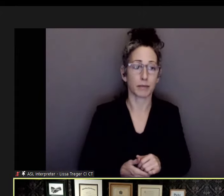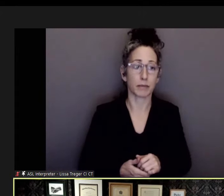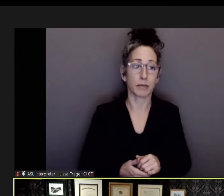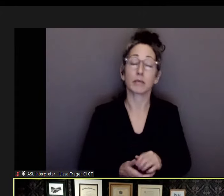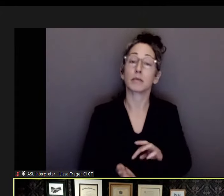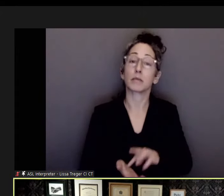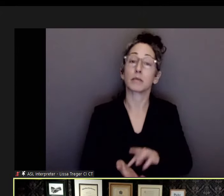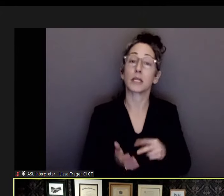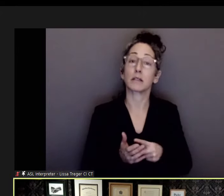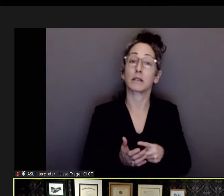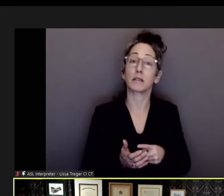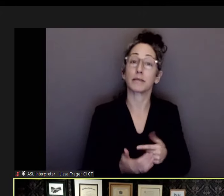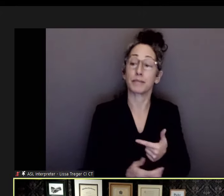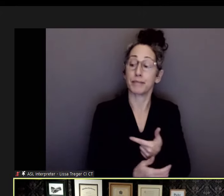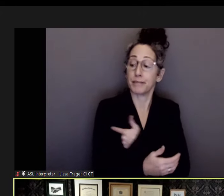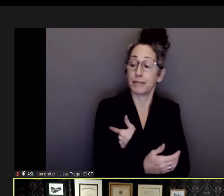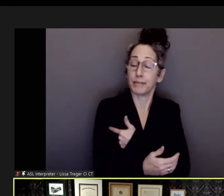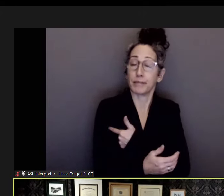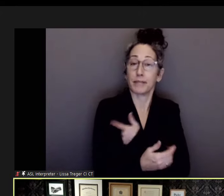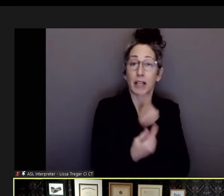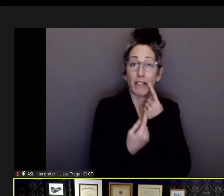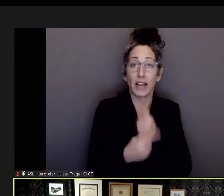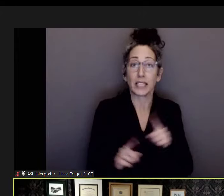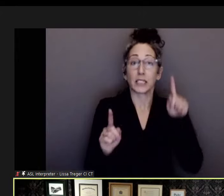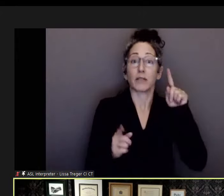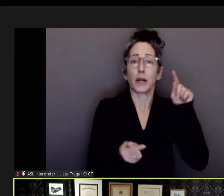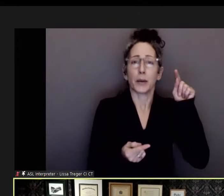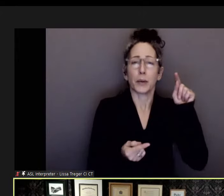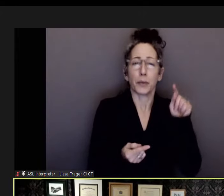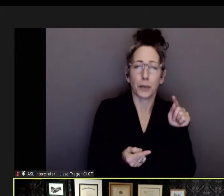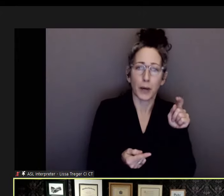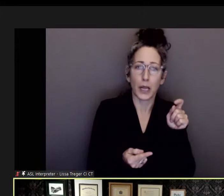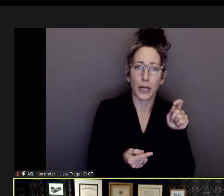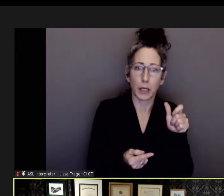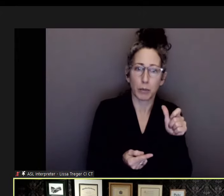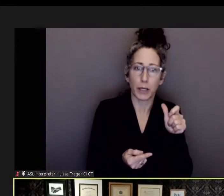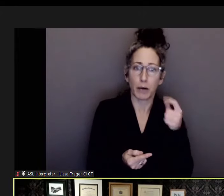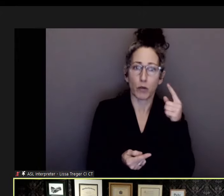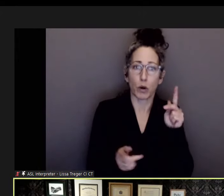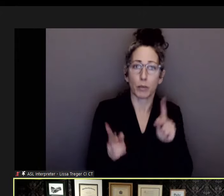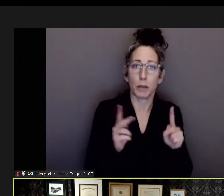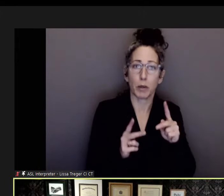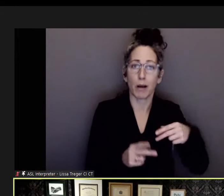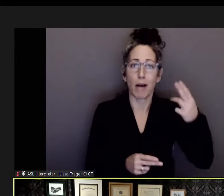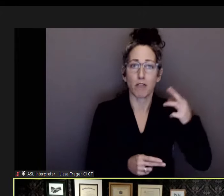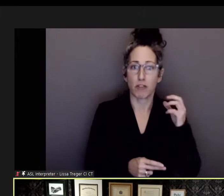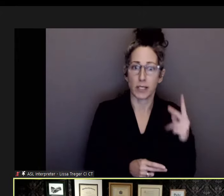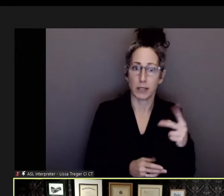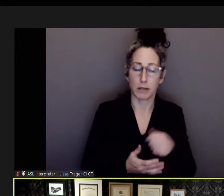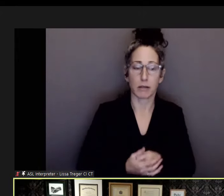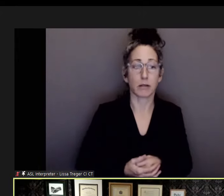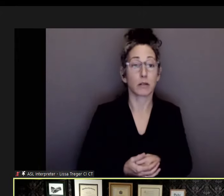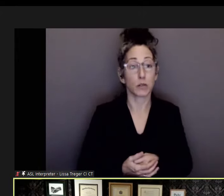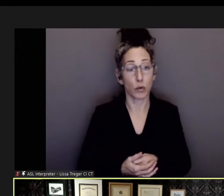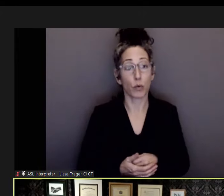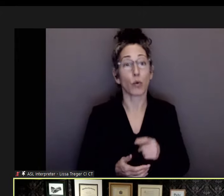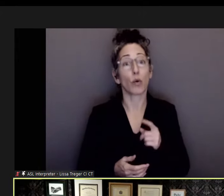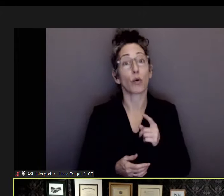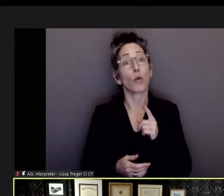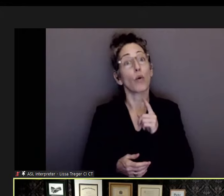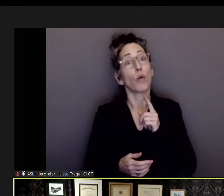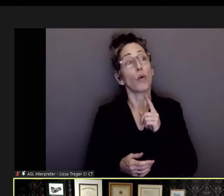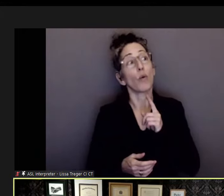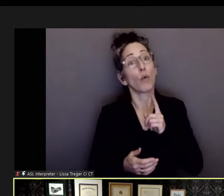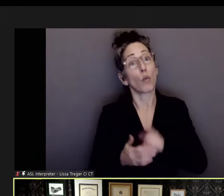down slightly, it was still very high. And what I find particularly reassuring is to look at the